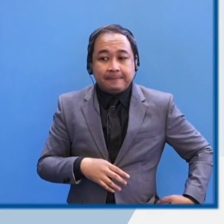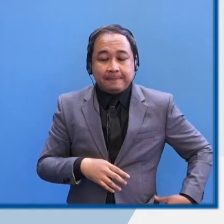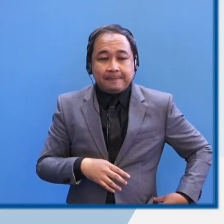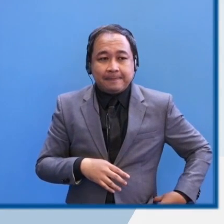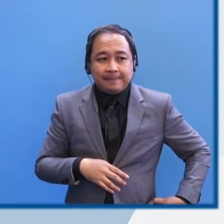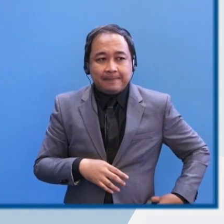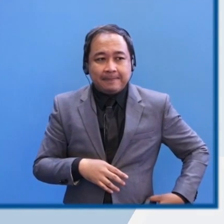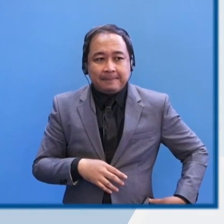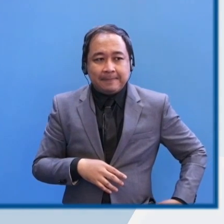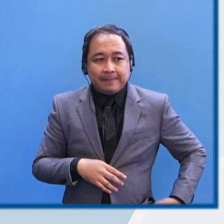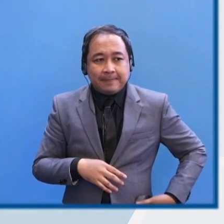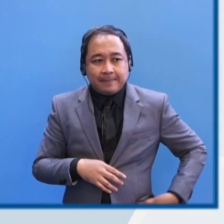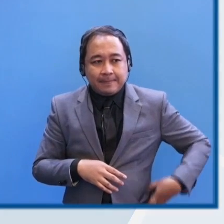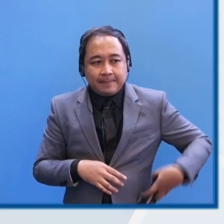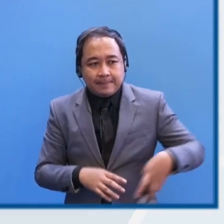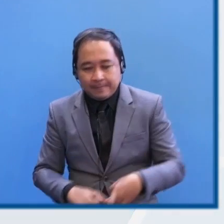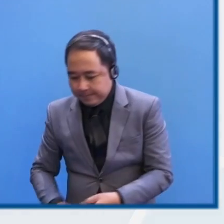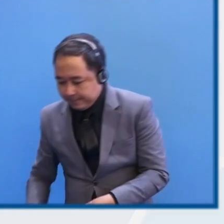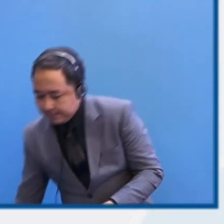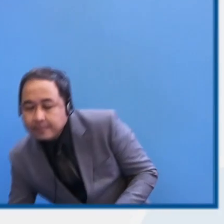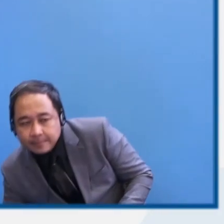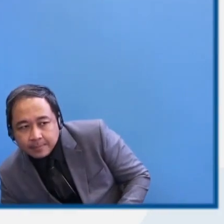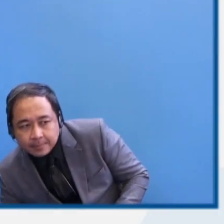silos broken? Sorry, again?